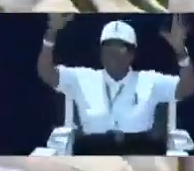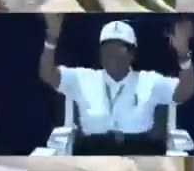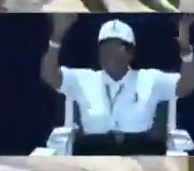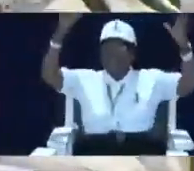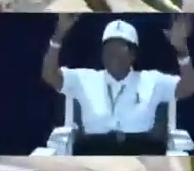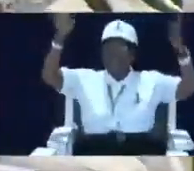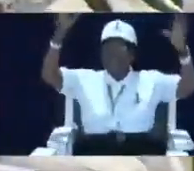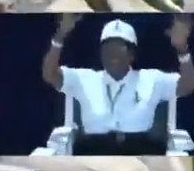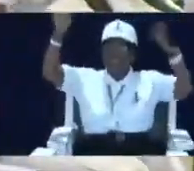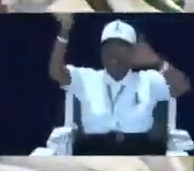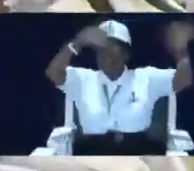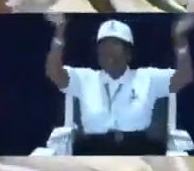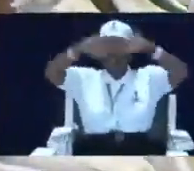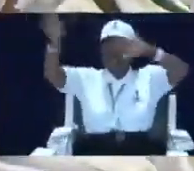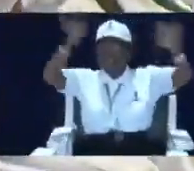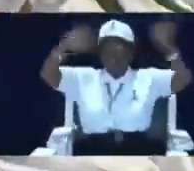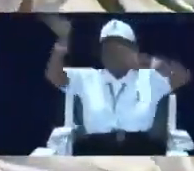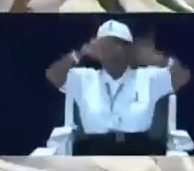No,